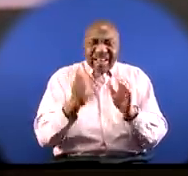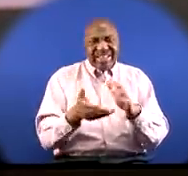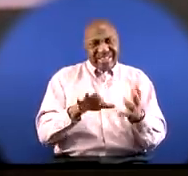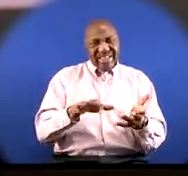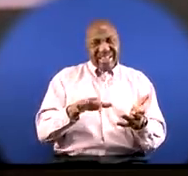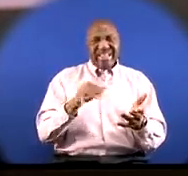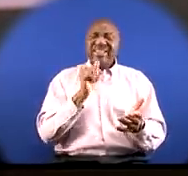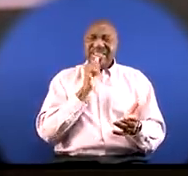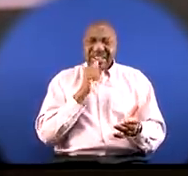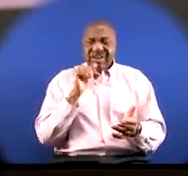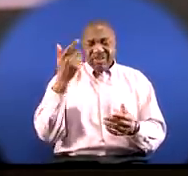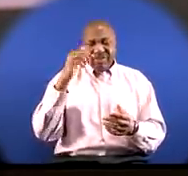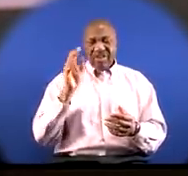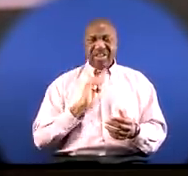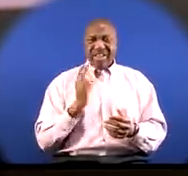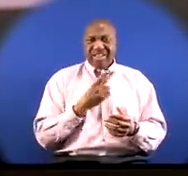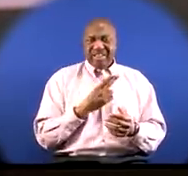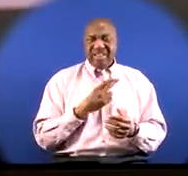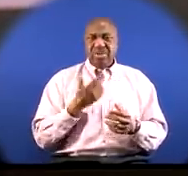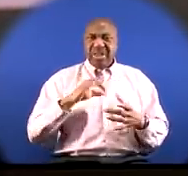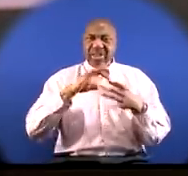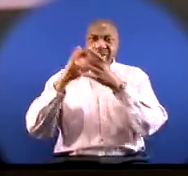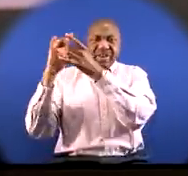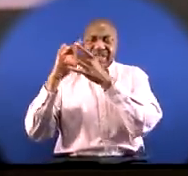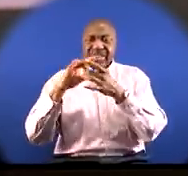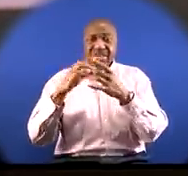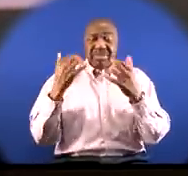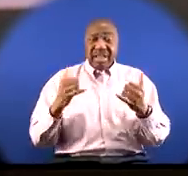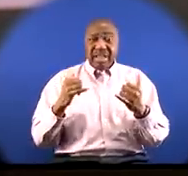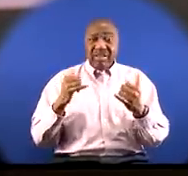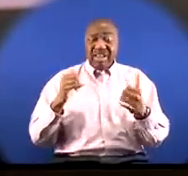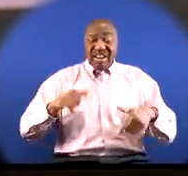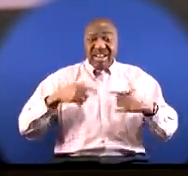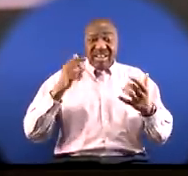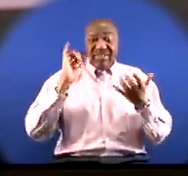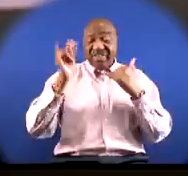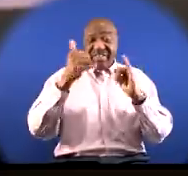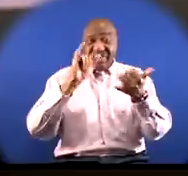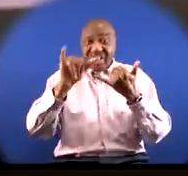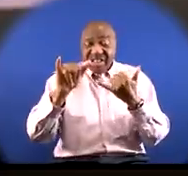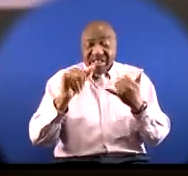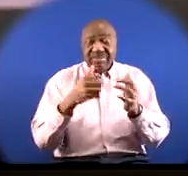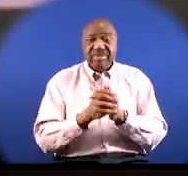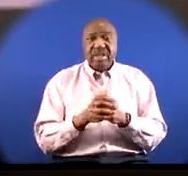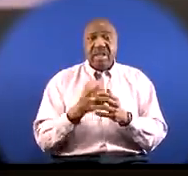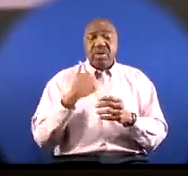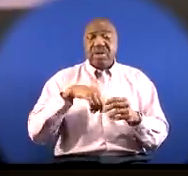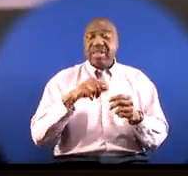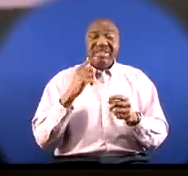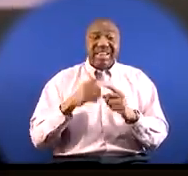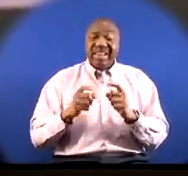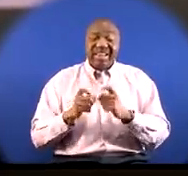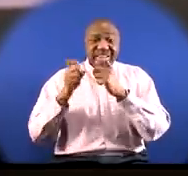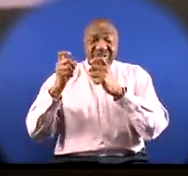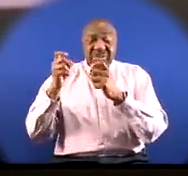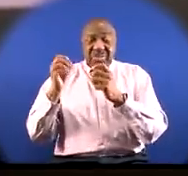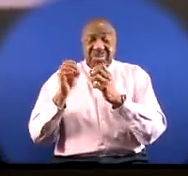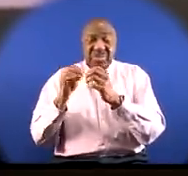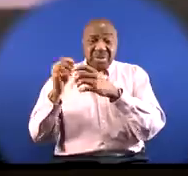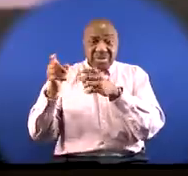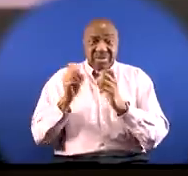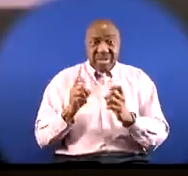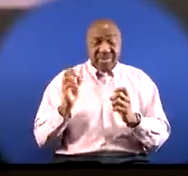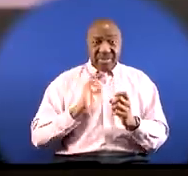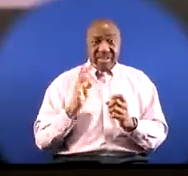that we might live and have life everlasting. We honor you for that today. And although we can never repay you, we pray that you'll receive these